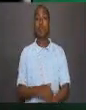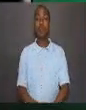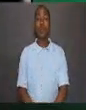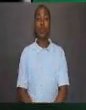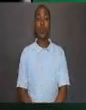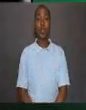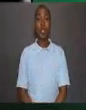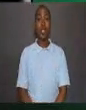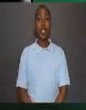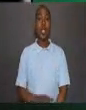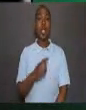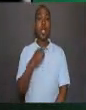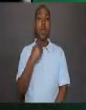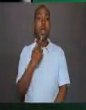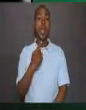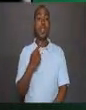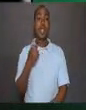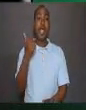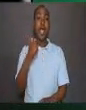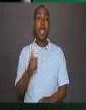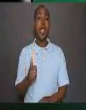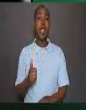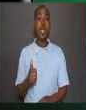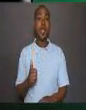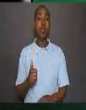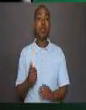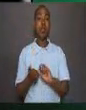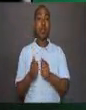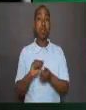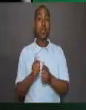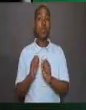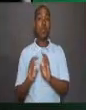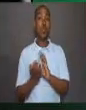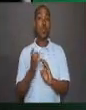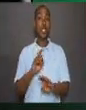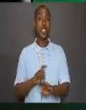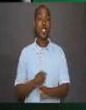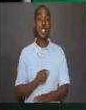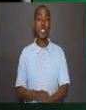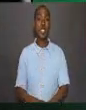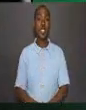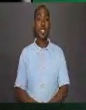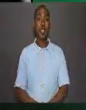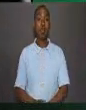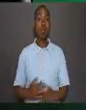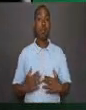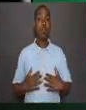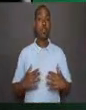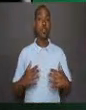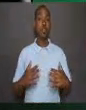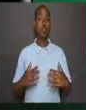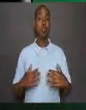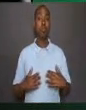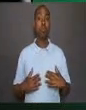We know that gas exchange occurs because of the breathing